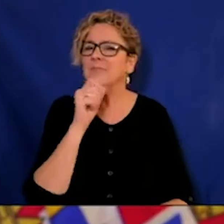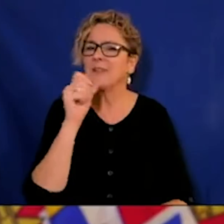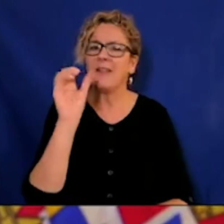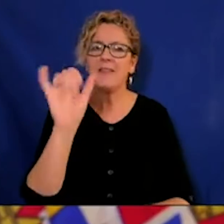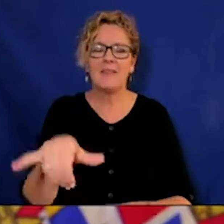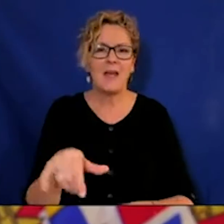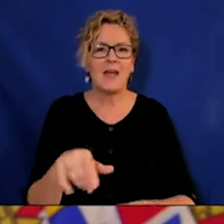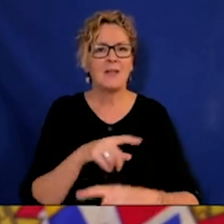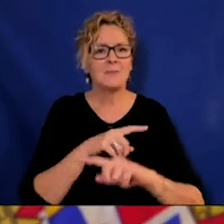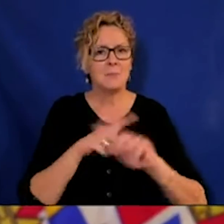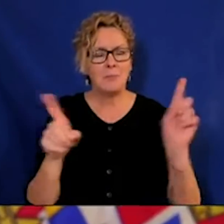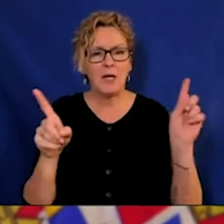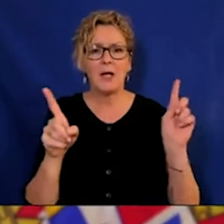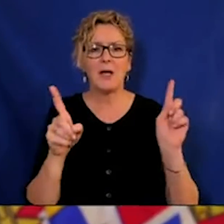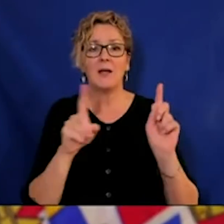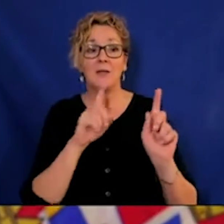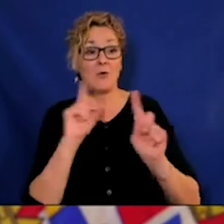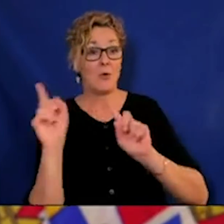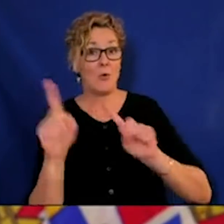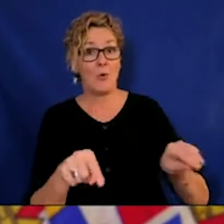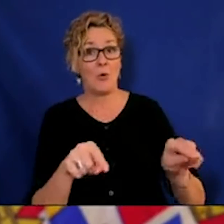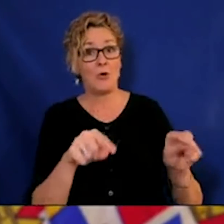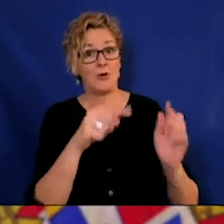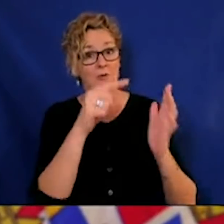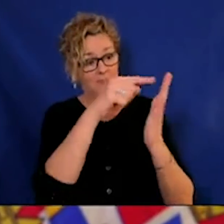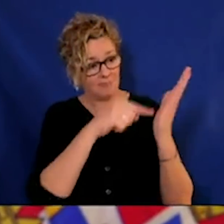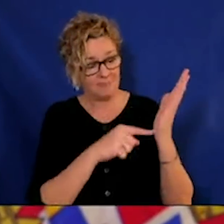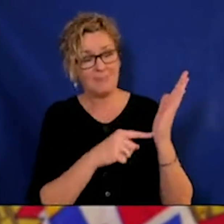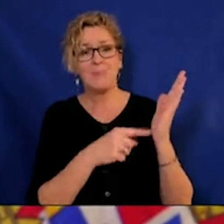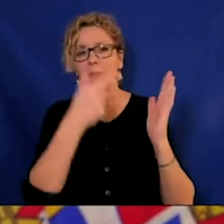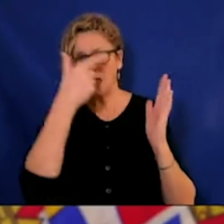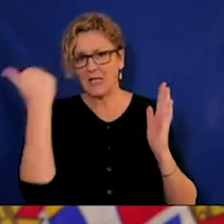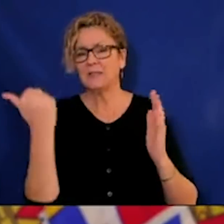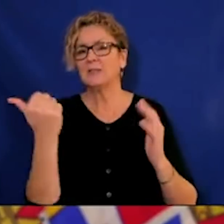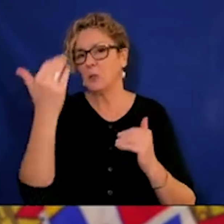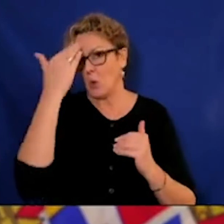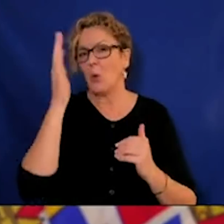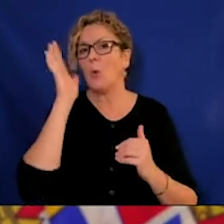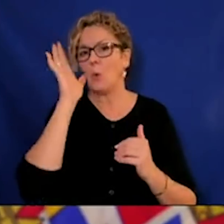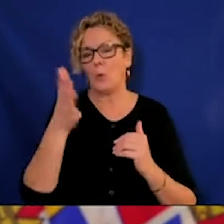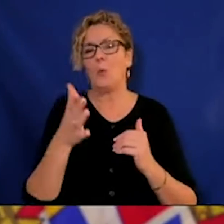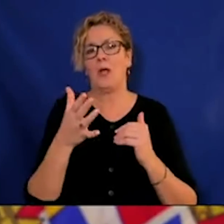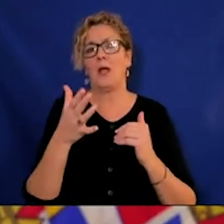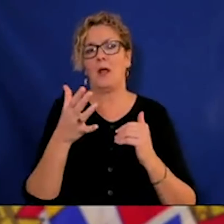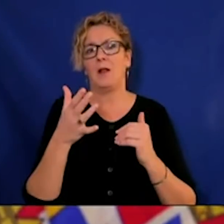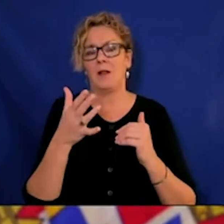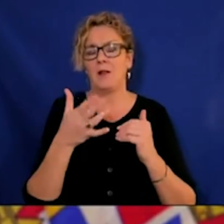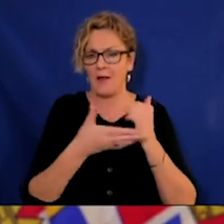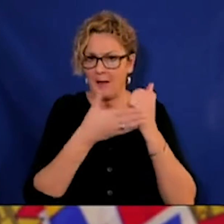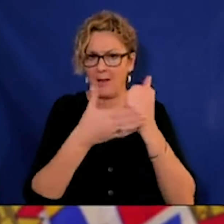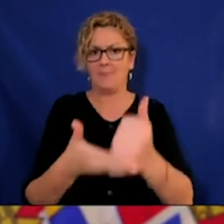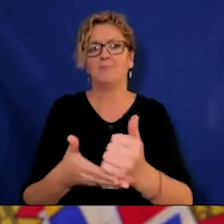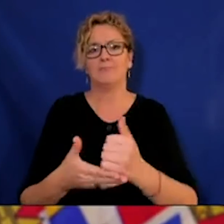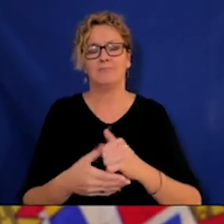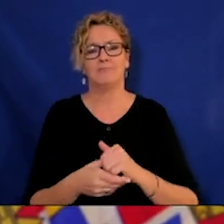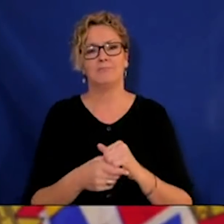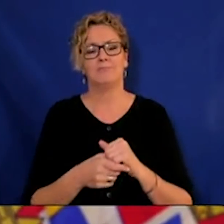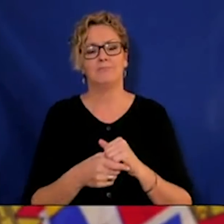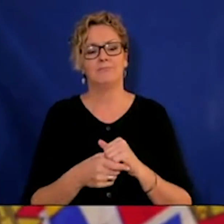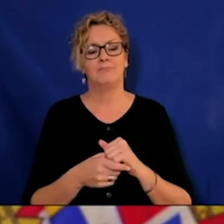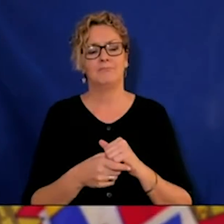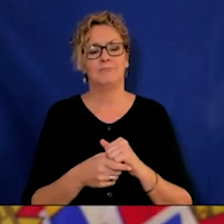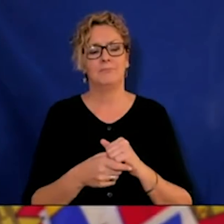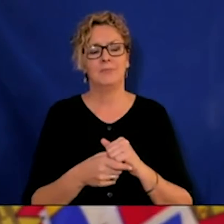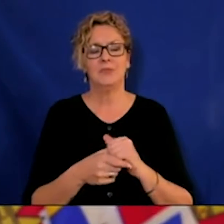we had in place just a few months ago. As well, we need more than ever to stay local,